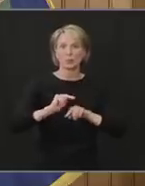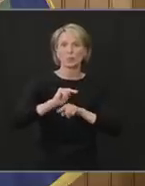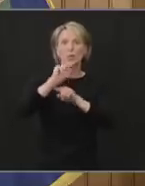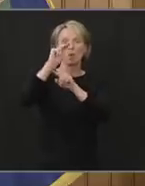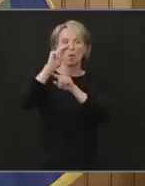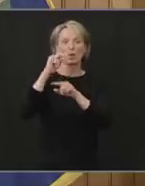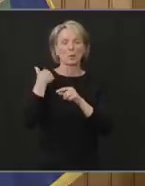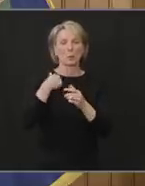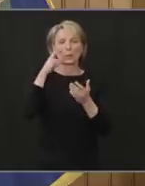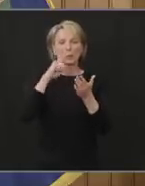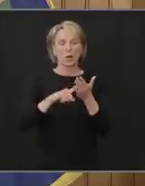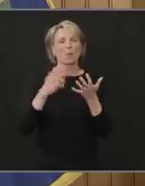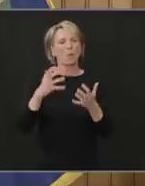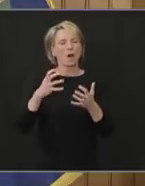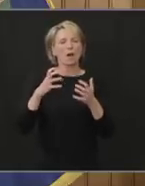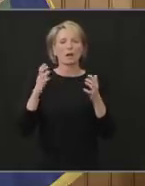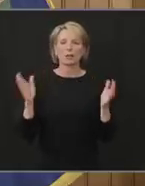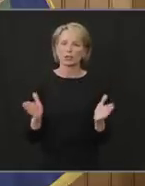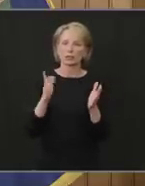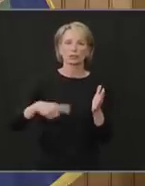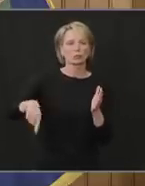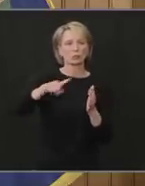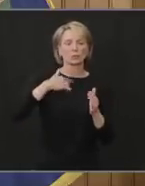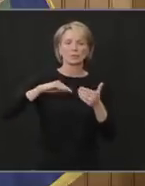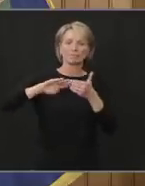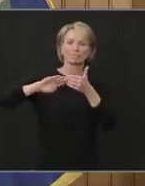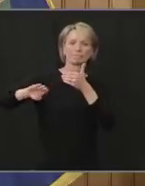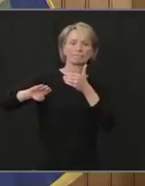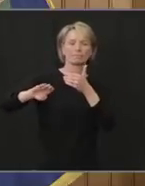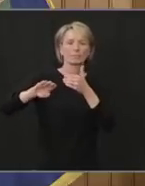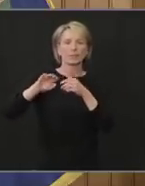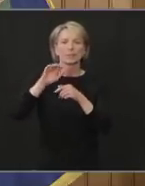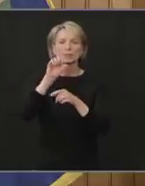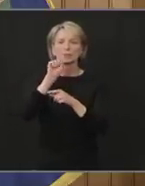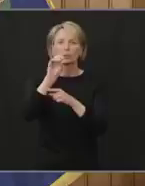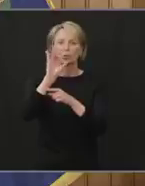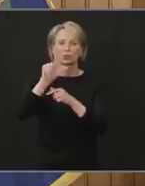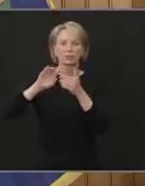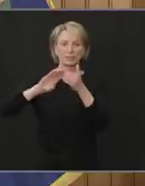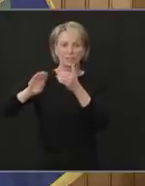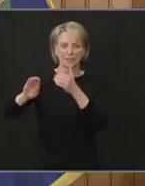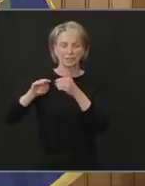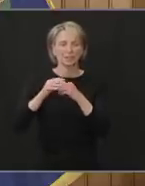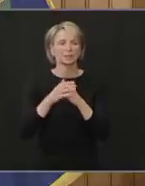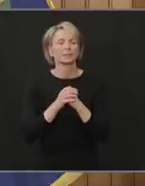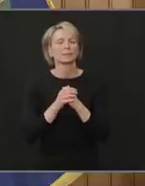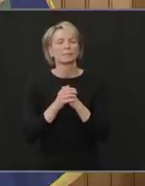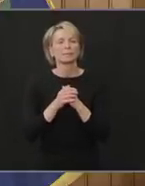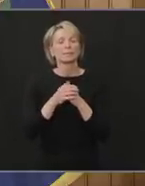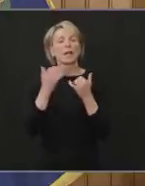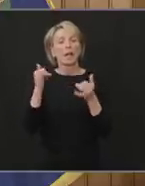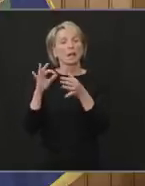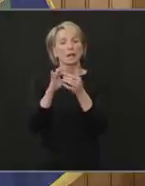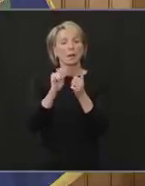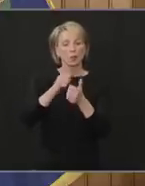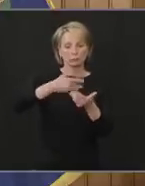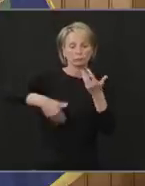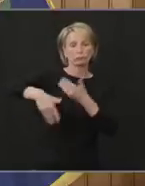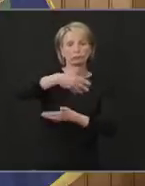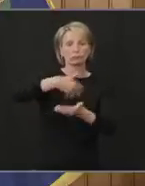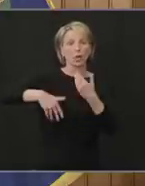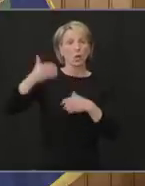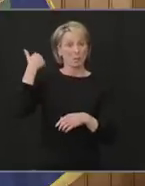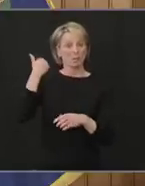say one other thing in terms of social gathering. You know, before we had said 50, but use your common sense. I'm going to be stricter than